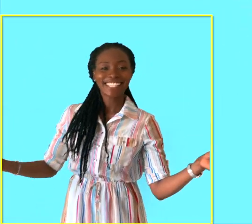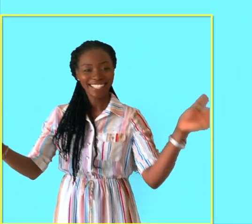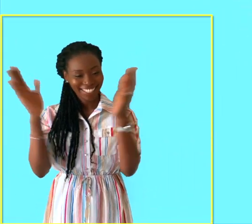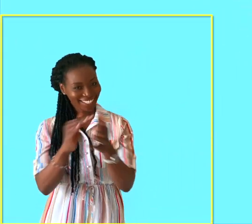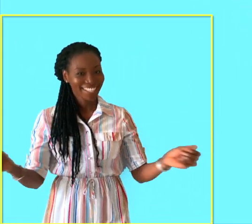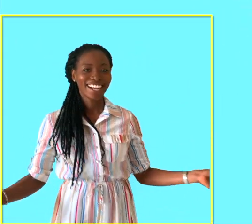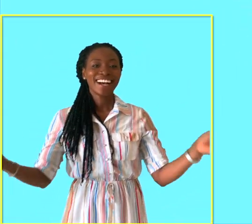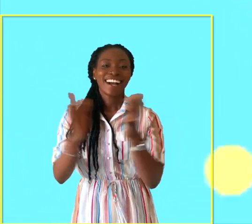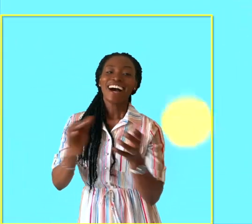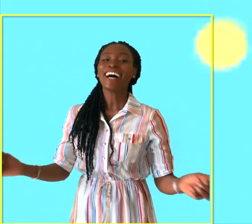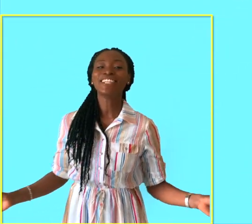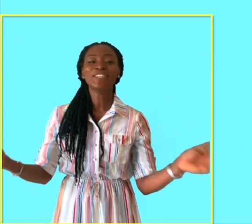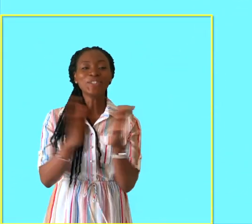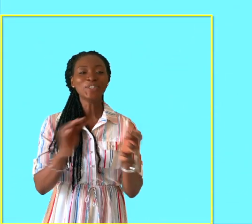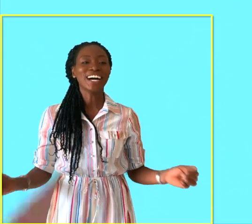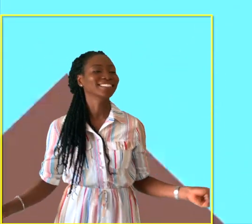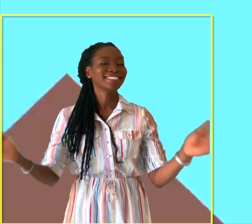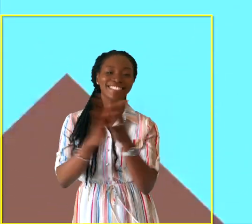hands.